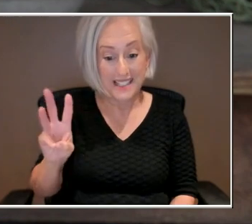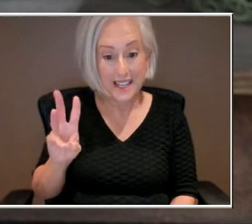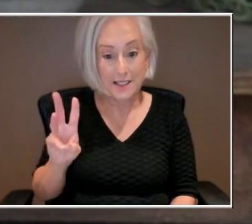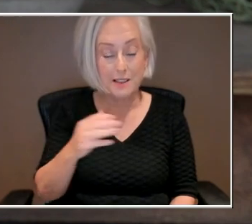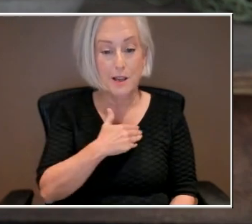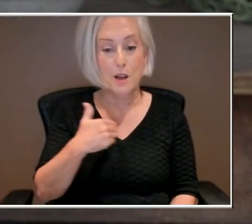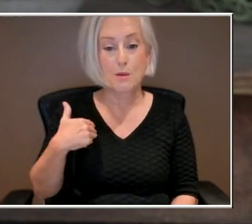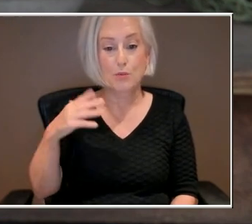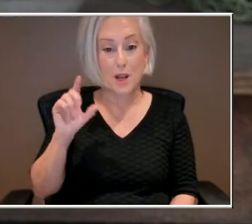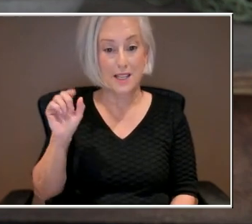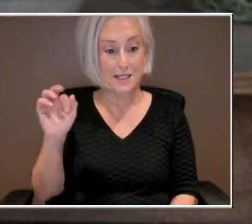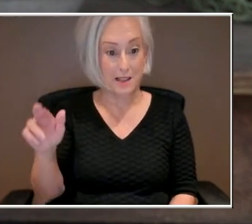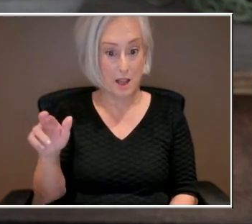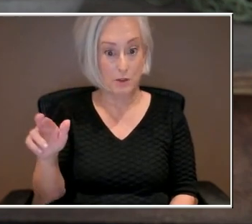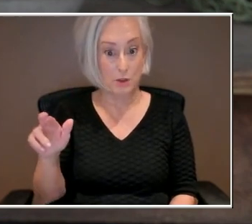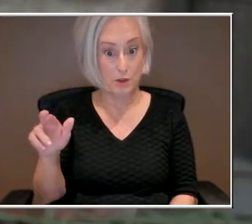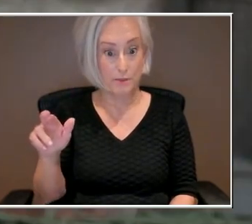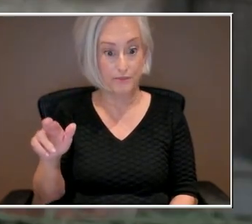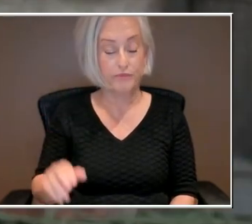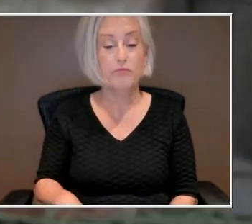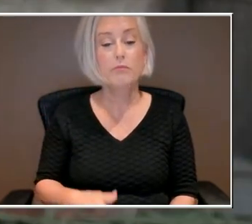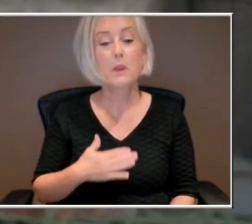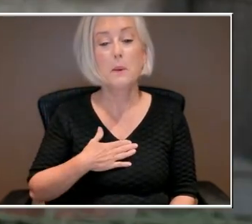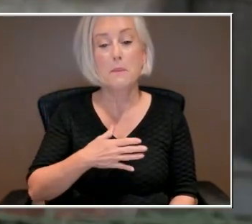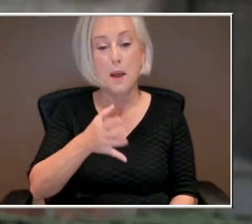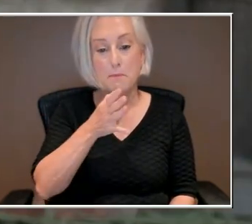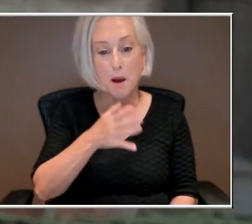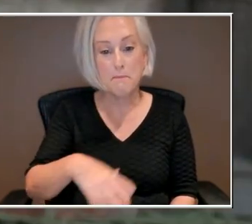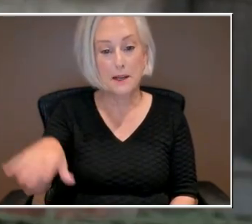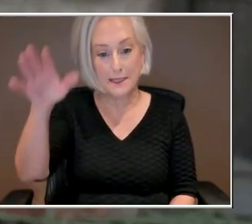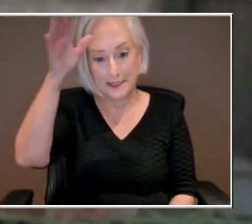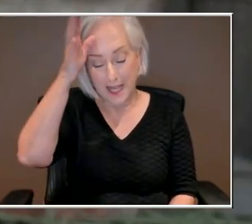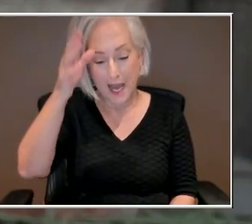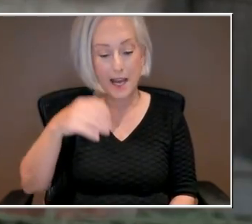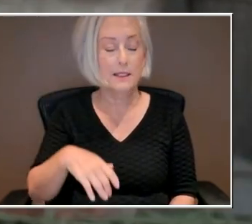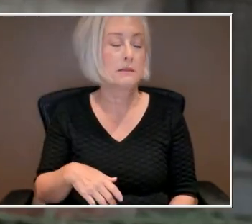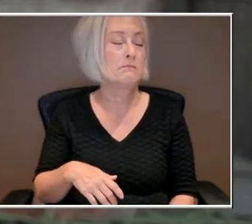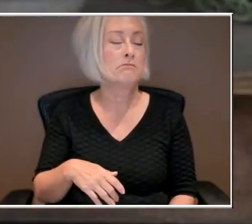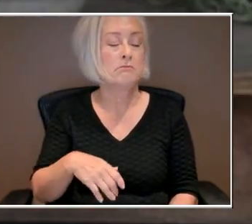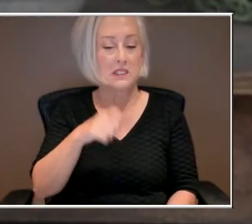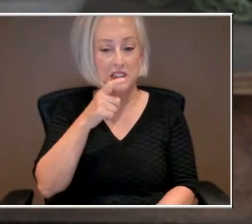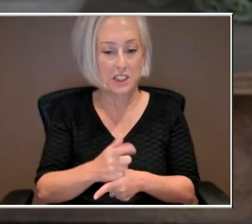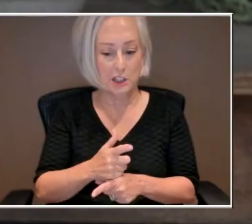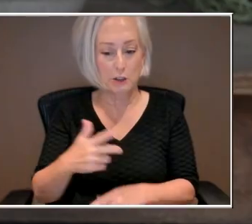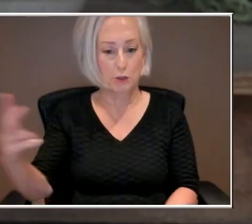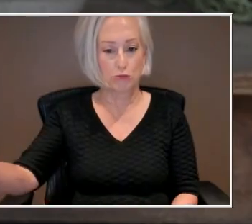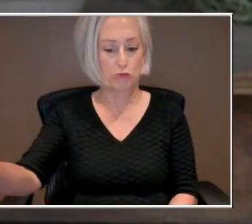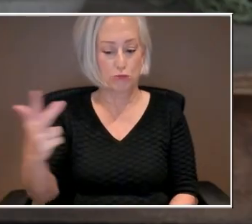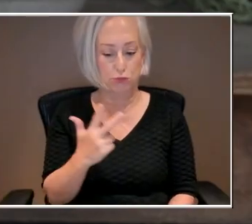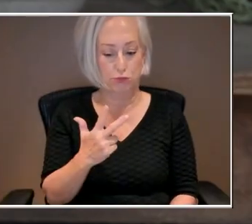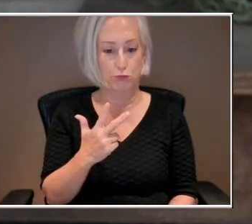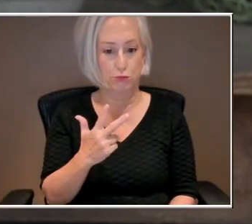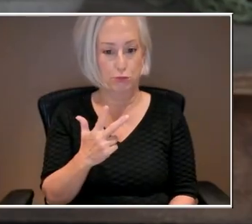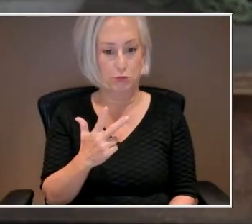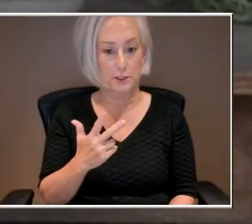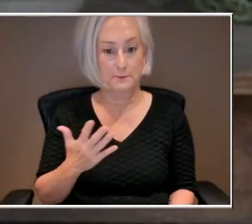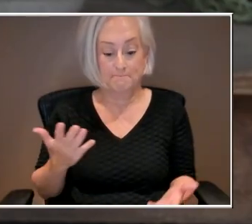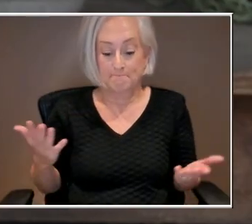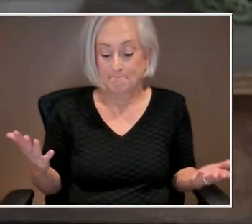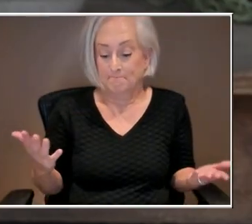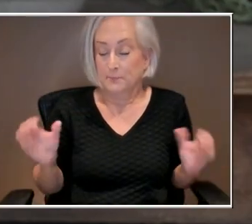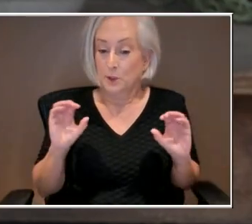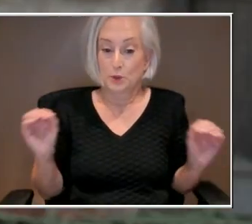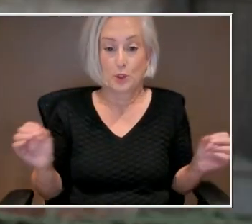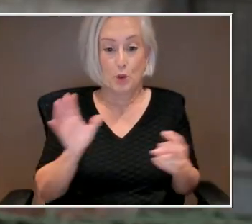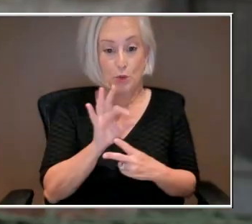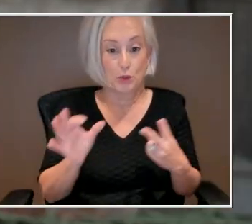mom and dad and my sister came straight over. You know, from day one, I was like, okay, we don't have a choice. We have to fight this. We have to go through with